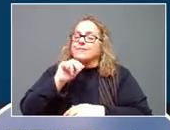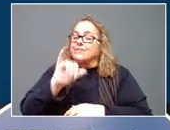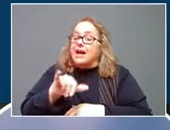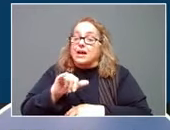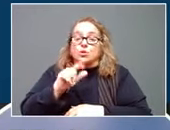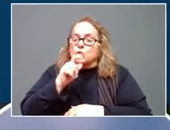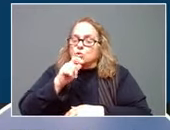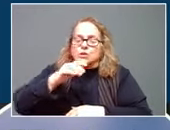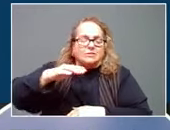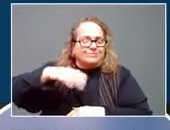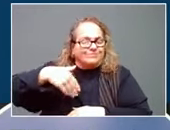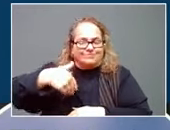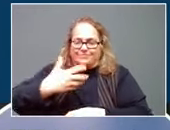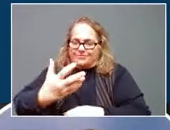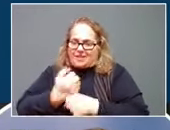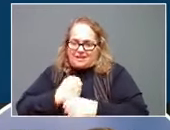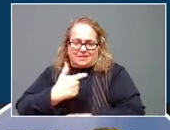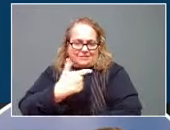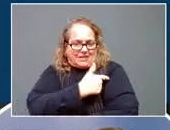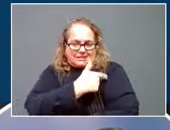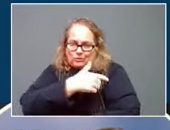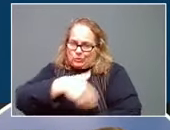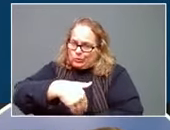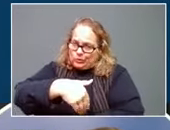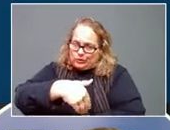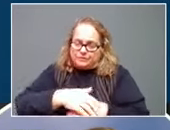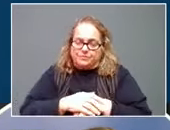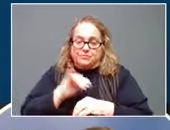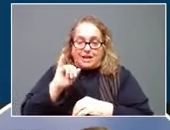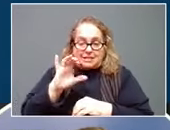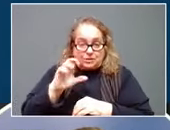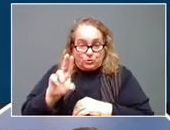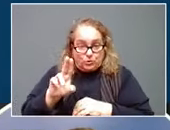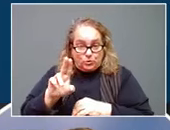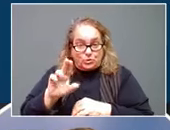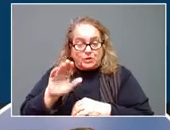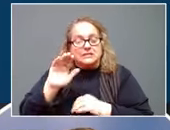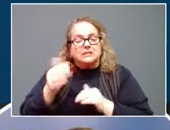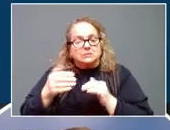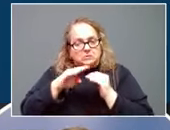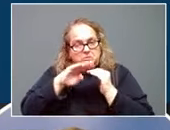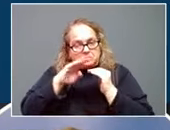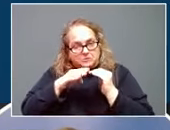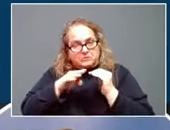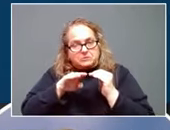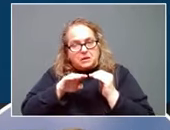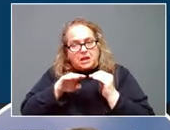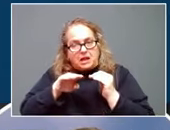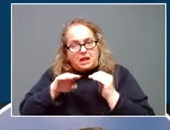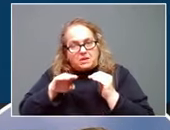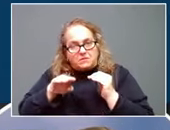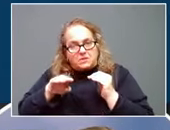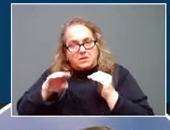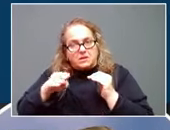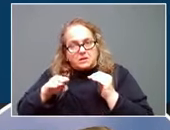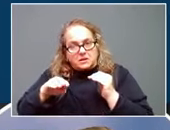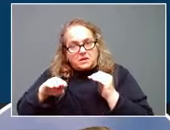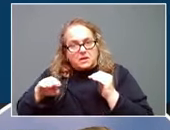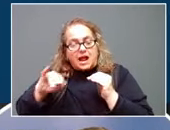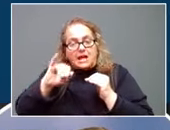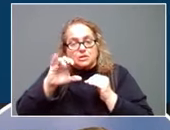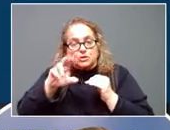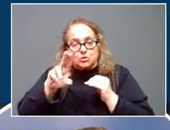Kentuckians. ICUs appear to be leveling out. The ICU numbers do not